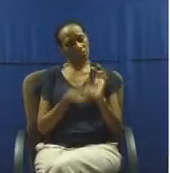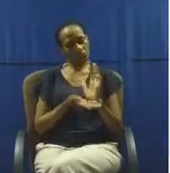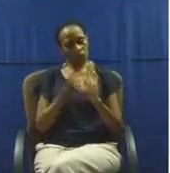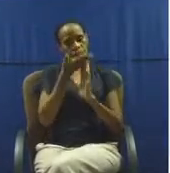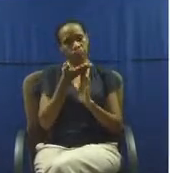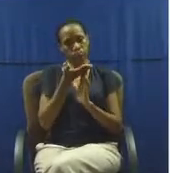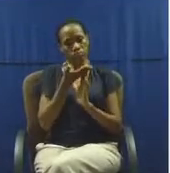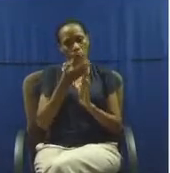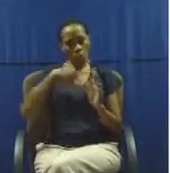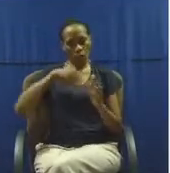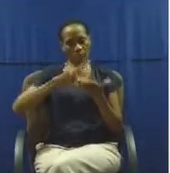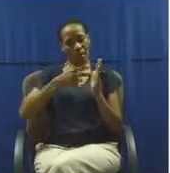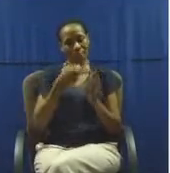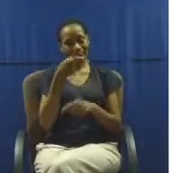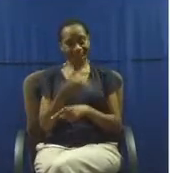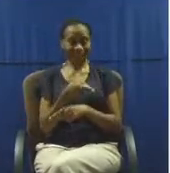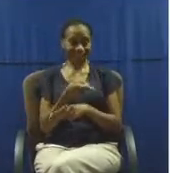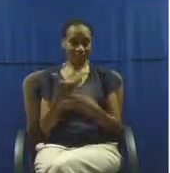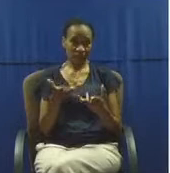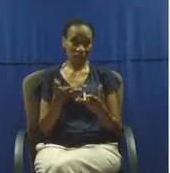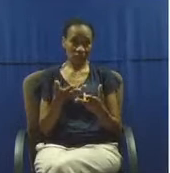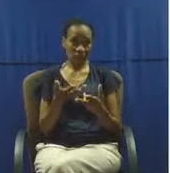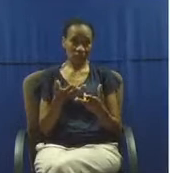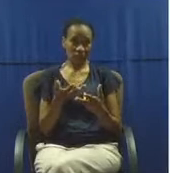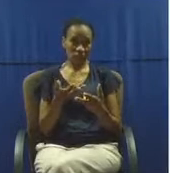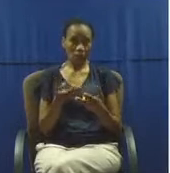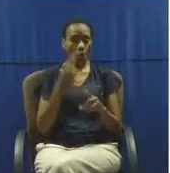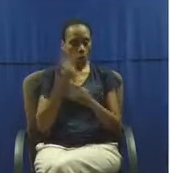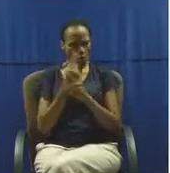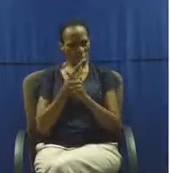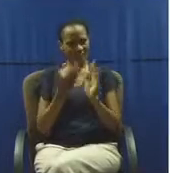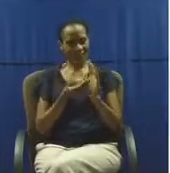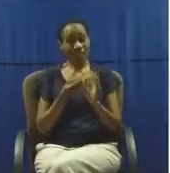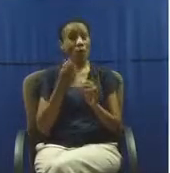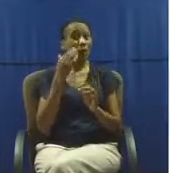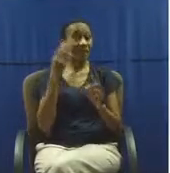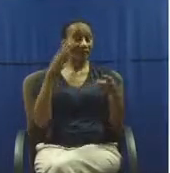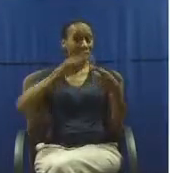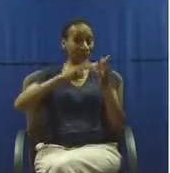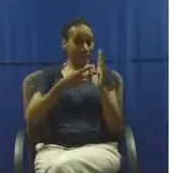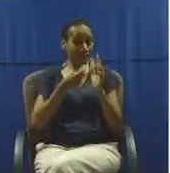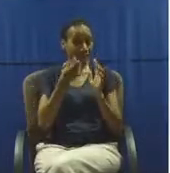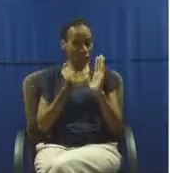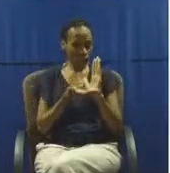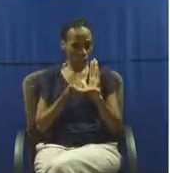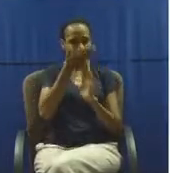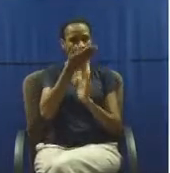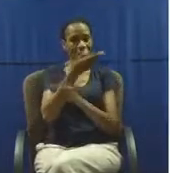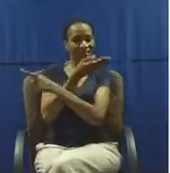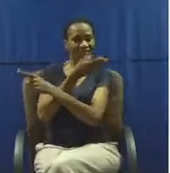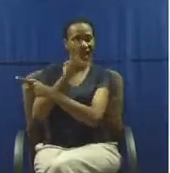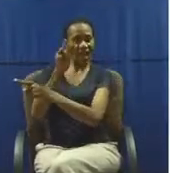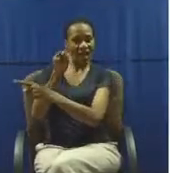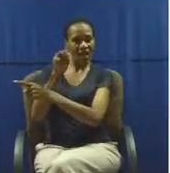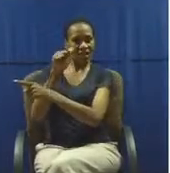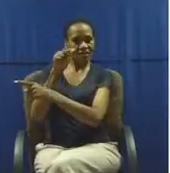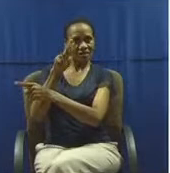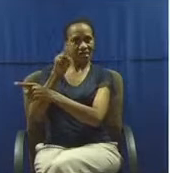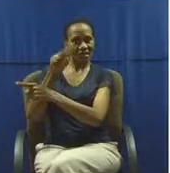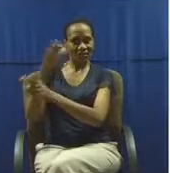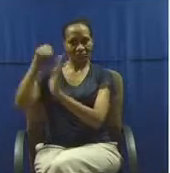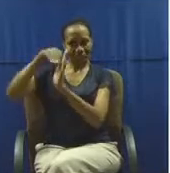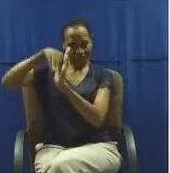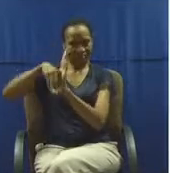desire. And quite often they peg it at a high level, and NERSA brings it down, and there are interventions